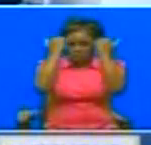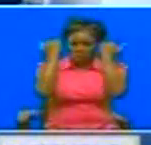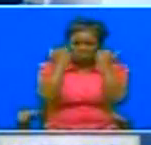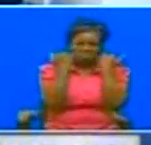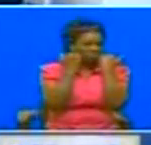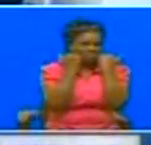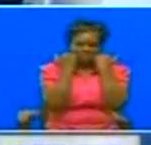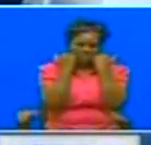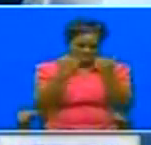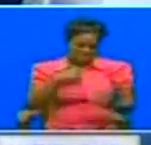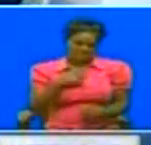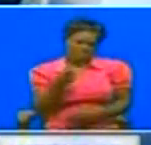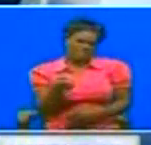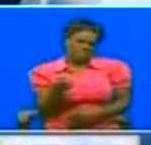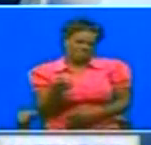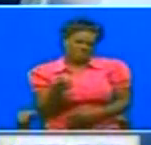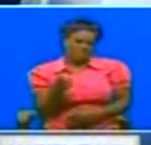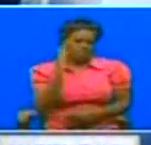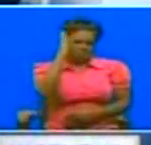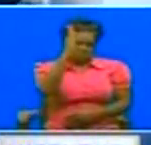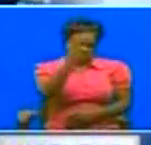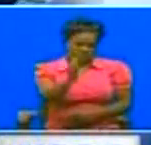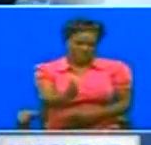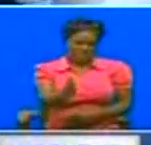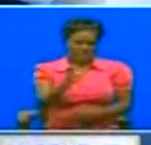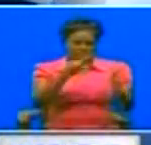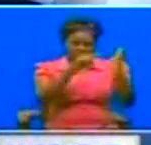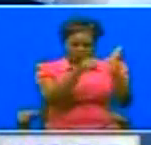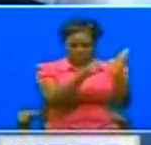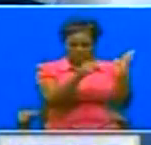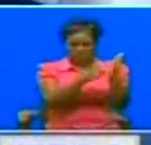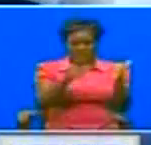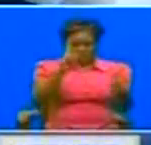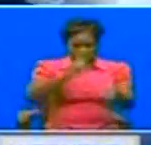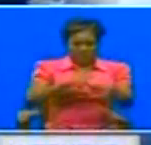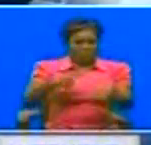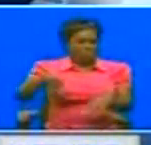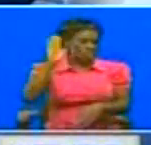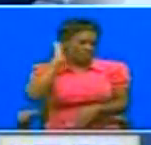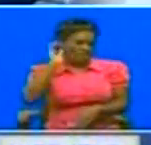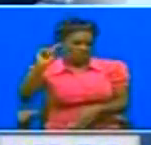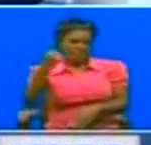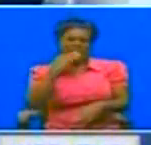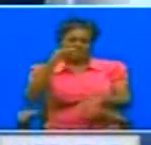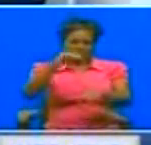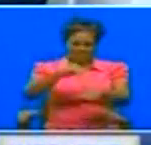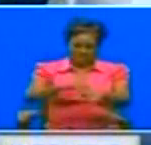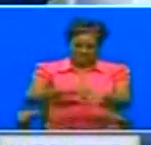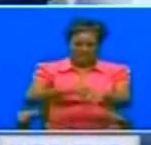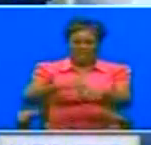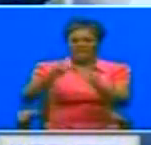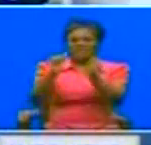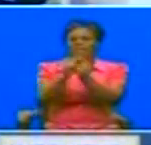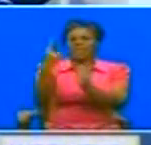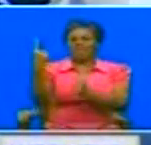this. Yeah. We felt this was a very straightforward matter, and when we learned about this directive, our first letter to the president was on the 11th